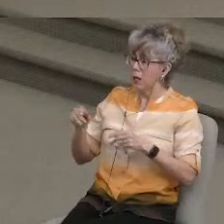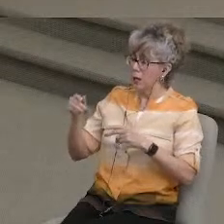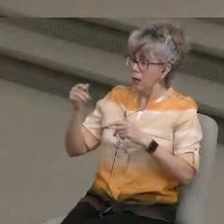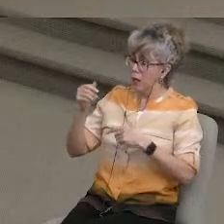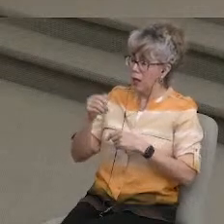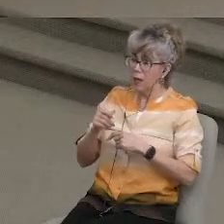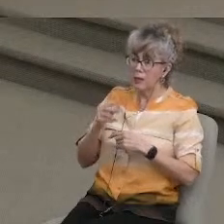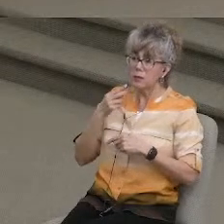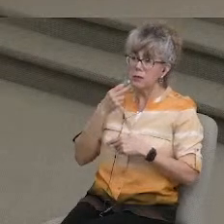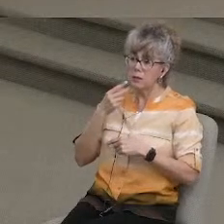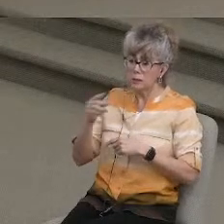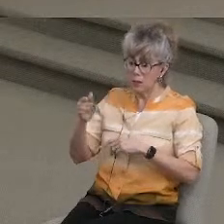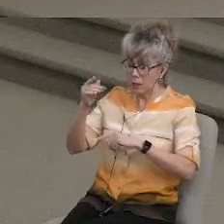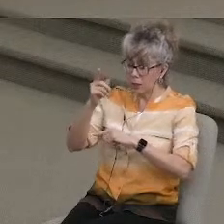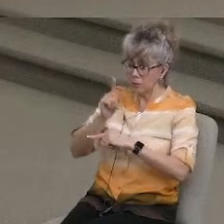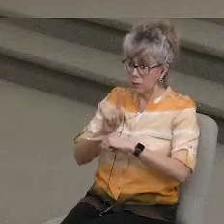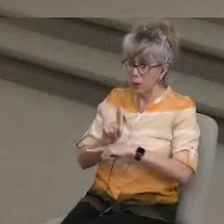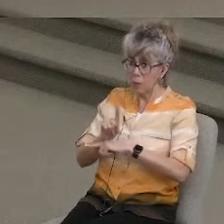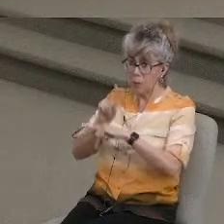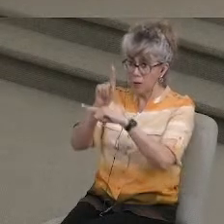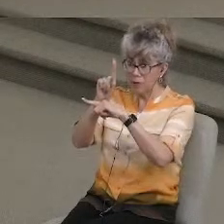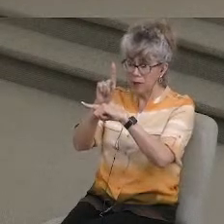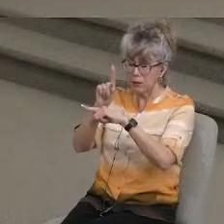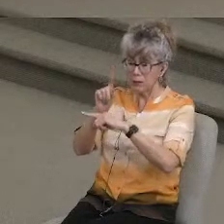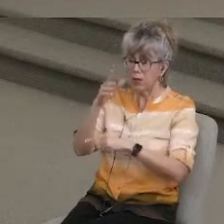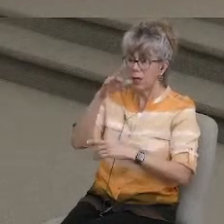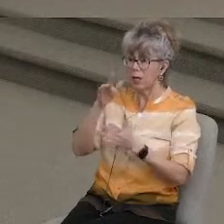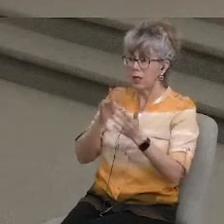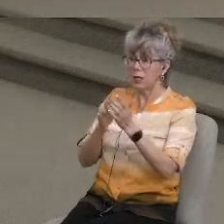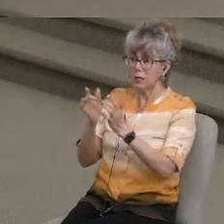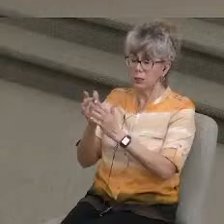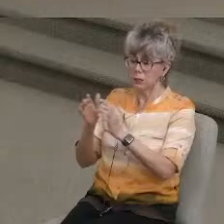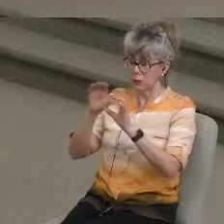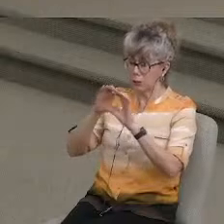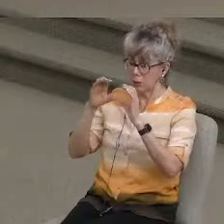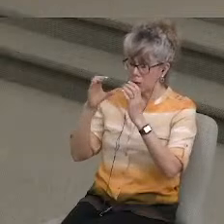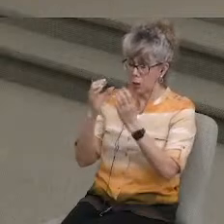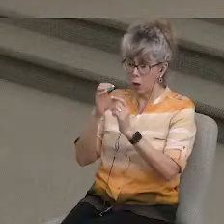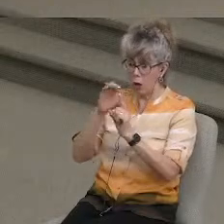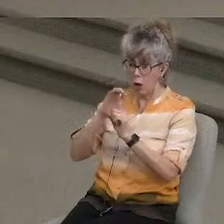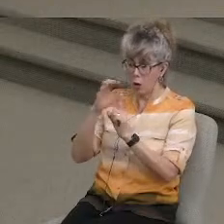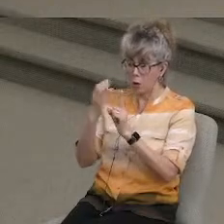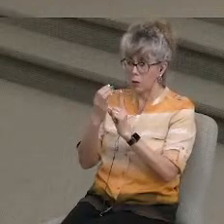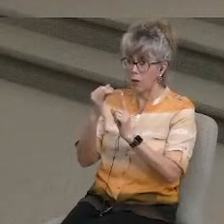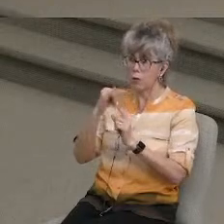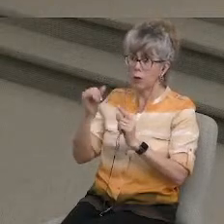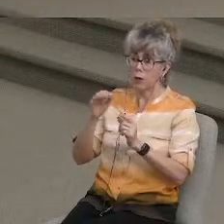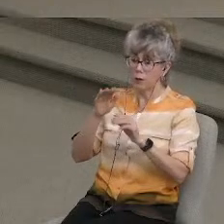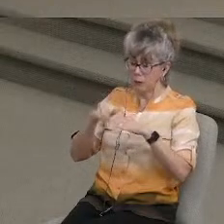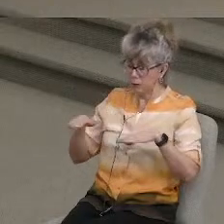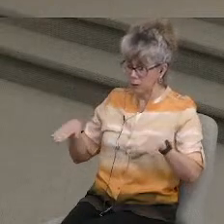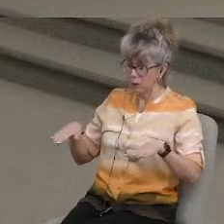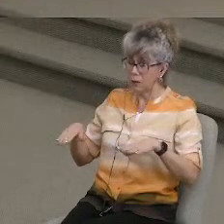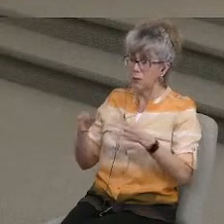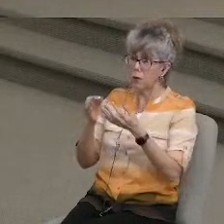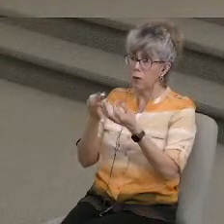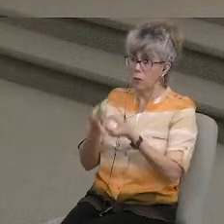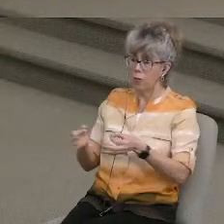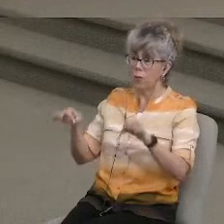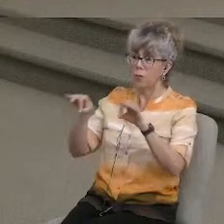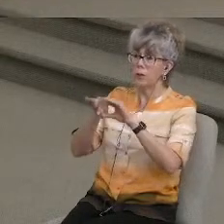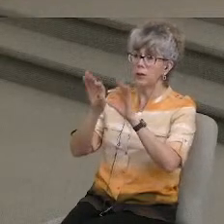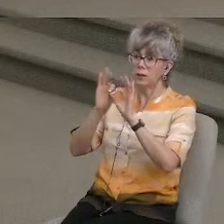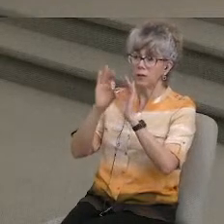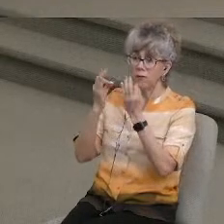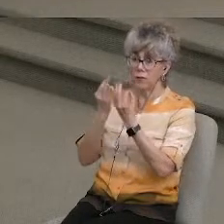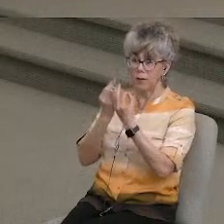It's a phrase that implies privilege. In Jesus' culture, if you were the child of power or wealth, you didn't have to do the